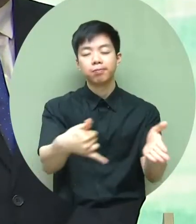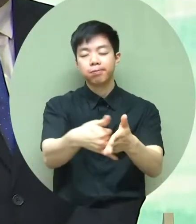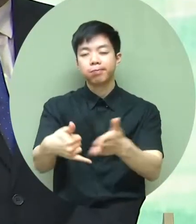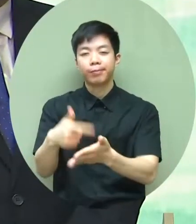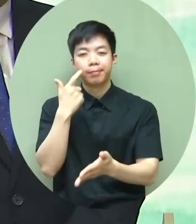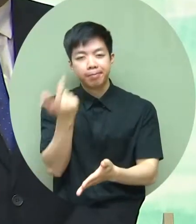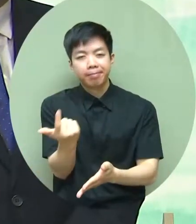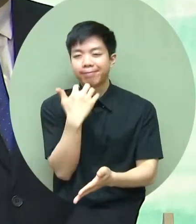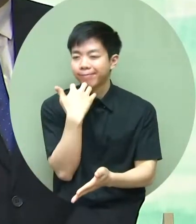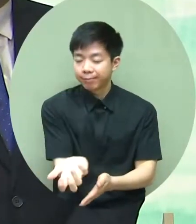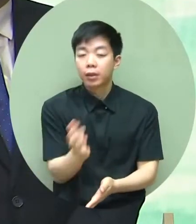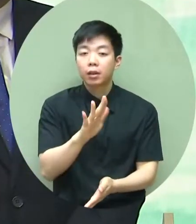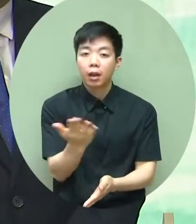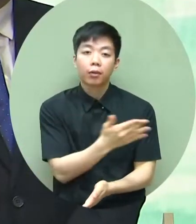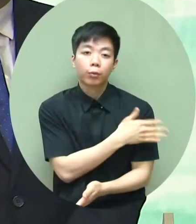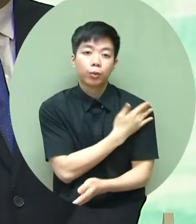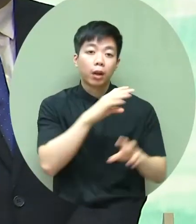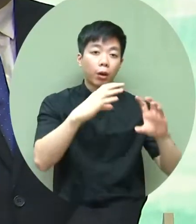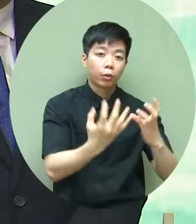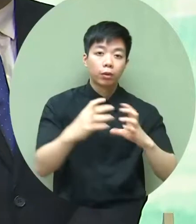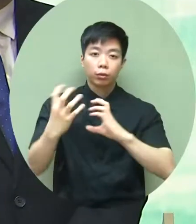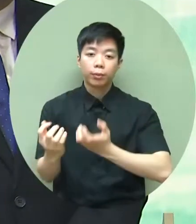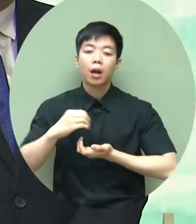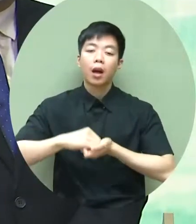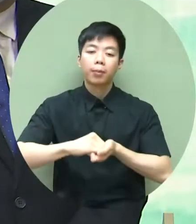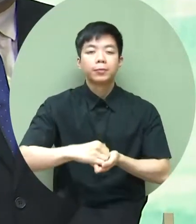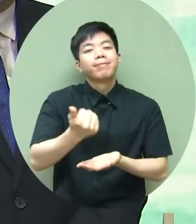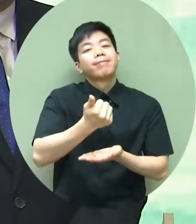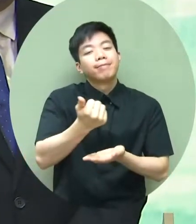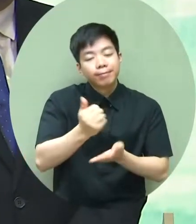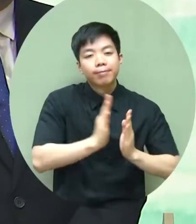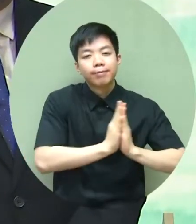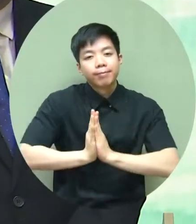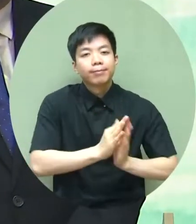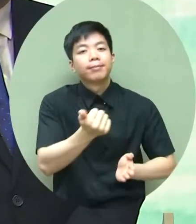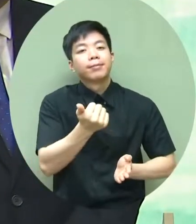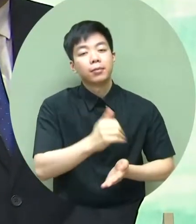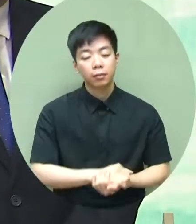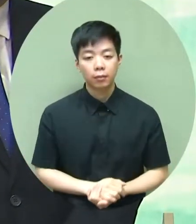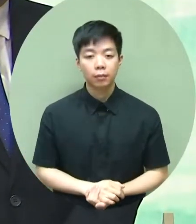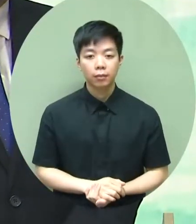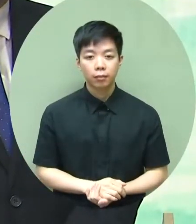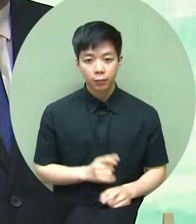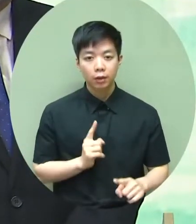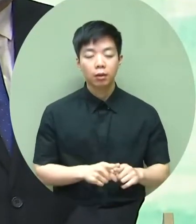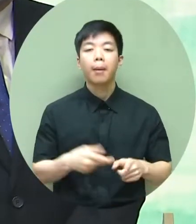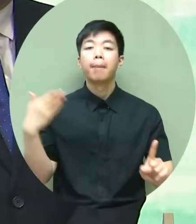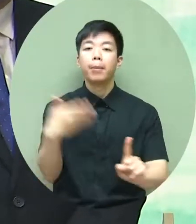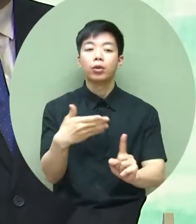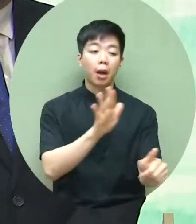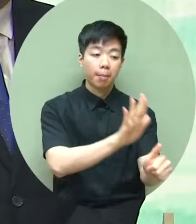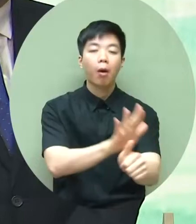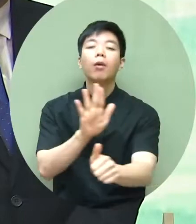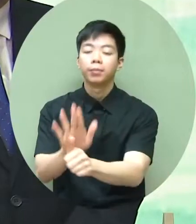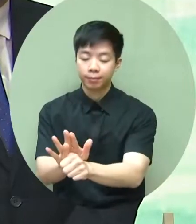The pandemic was very severe and challenging, but then cooperation among the teams is very close,